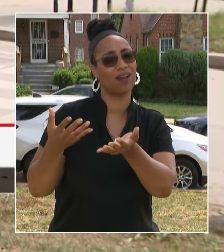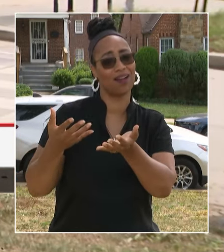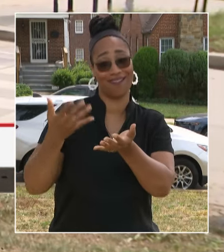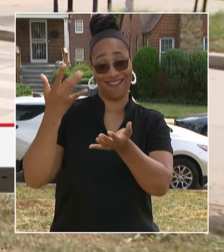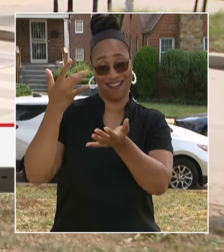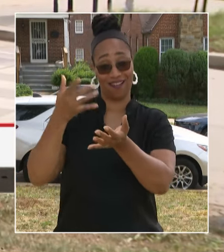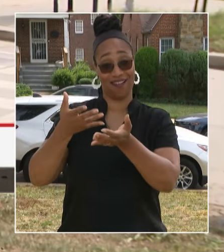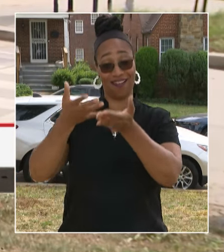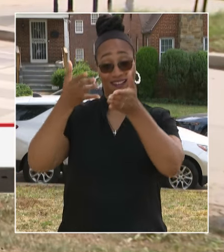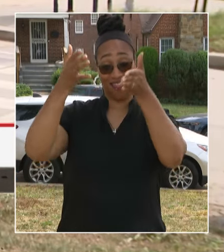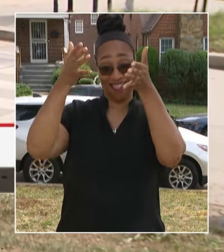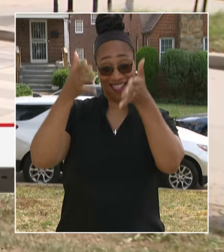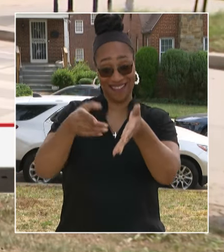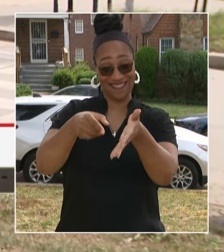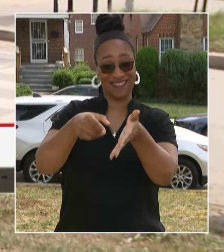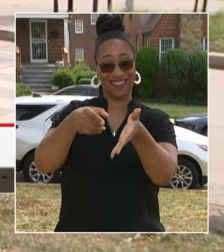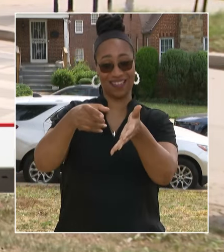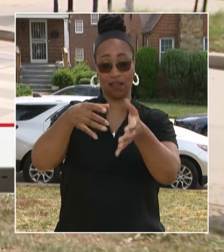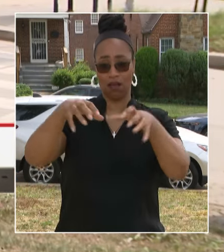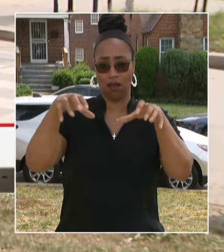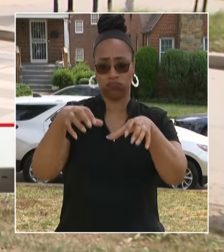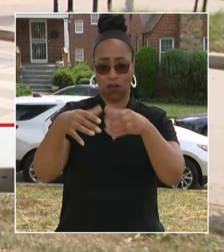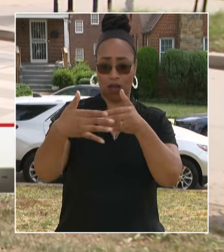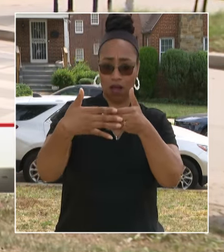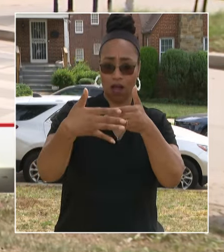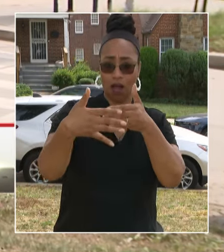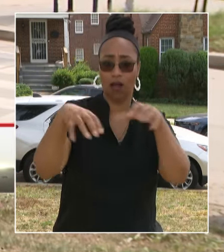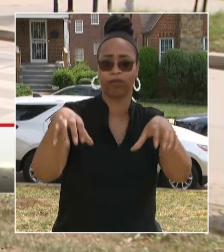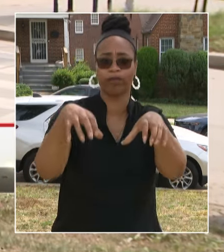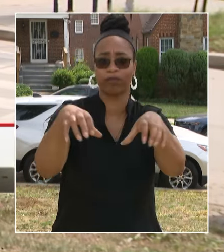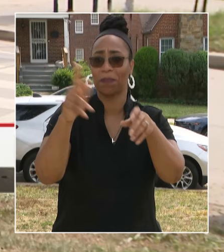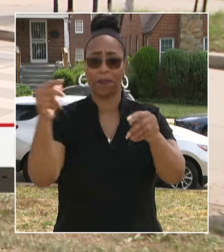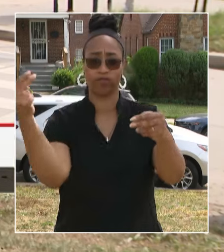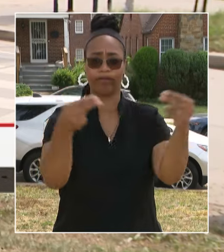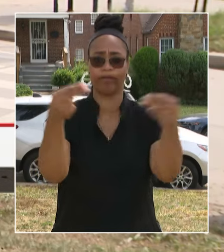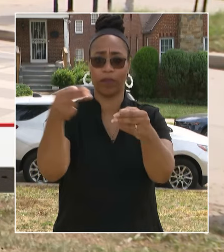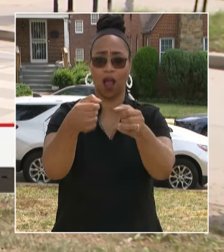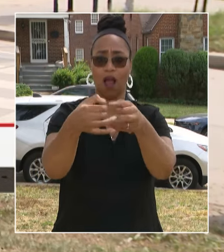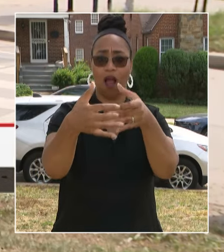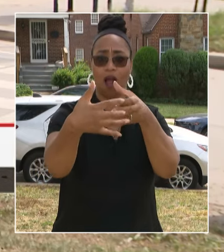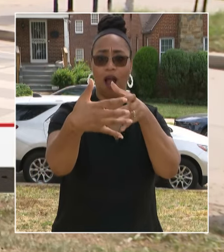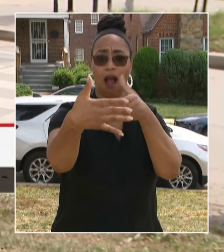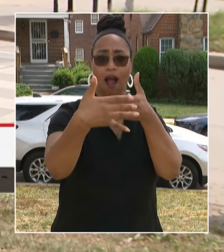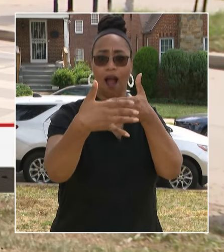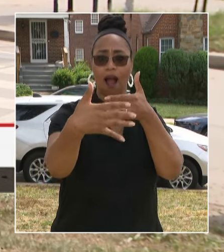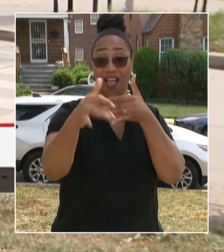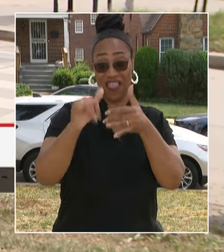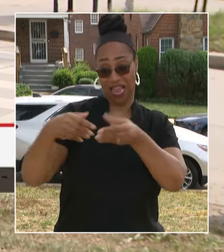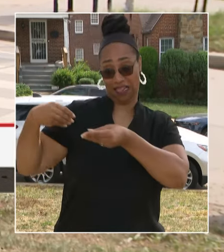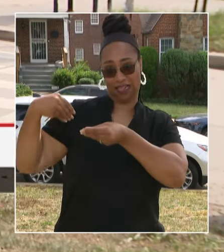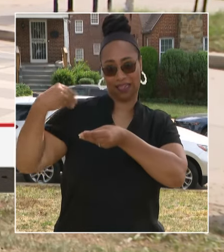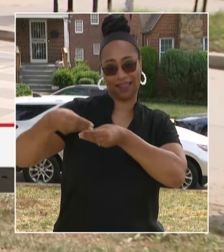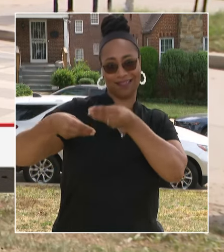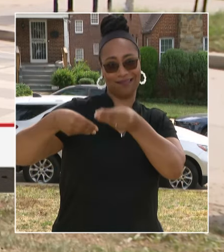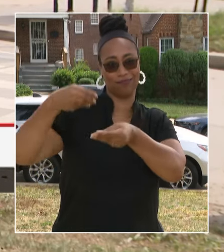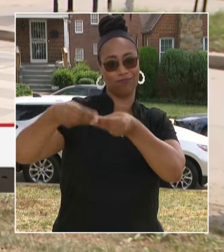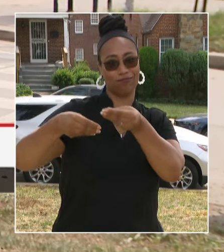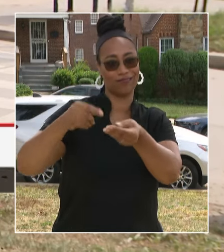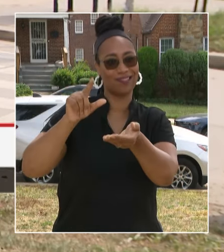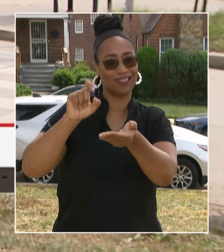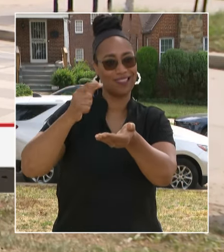you. And so when I think of William Spaulding's legacy, I think of how he helped shepherd this, at that